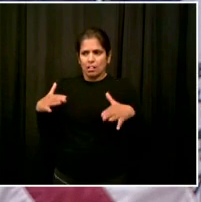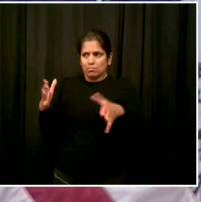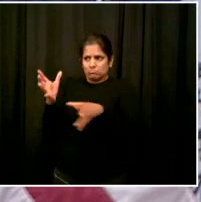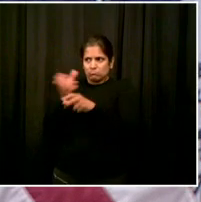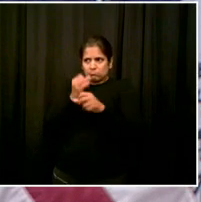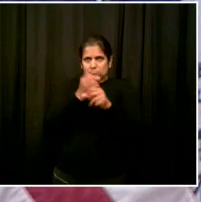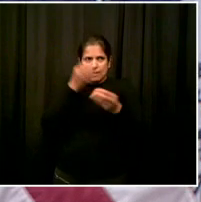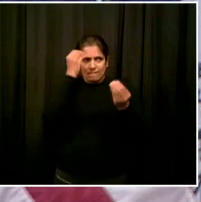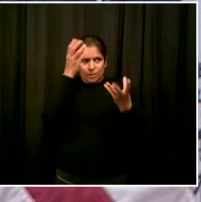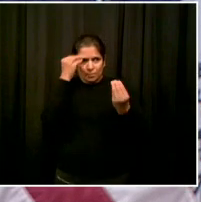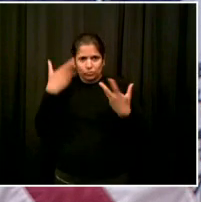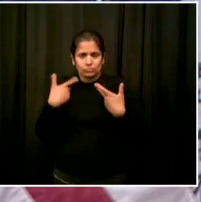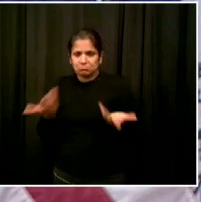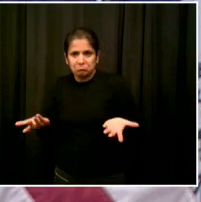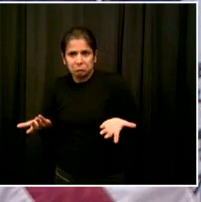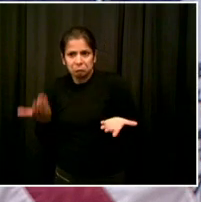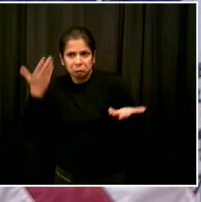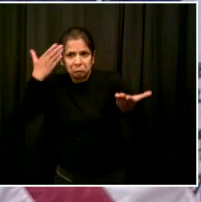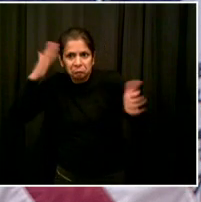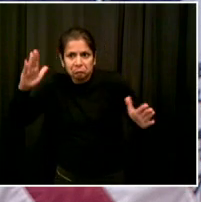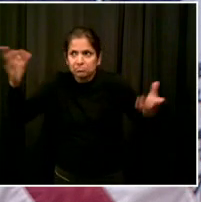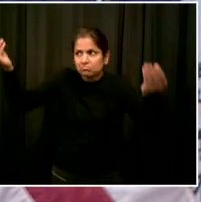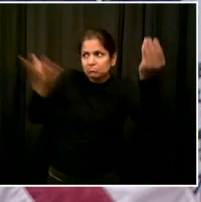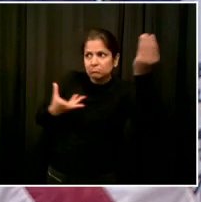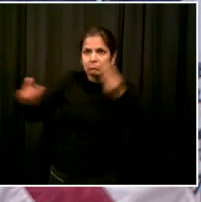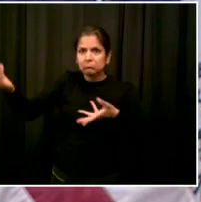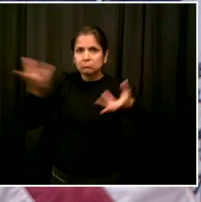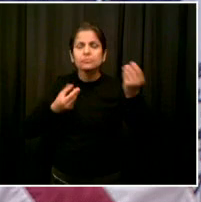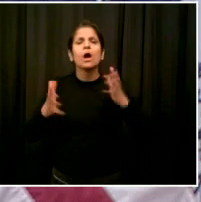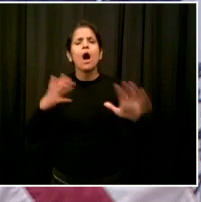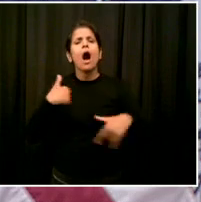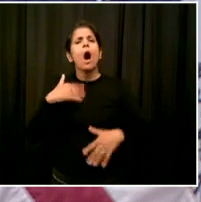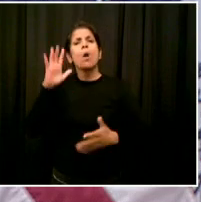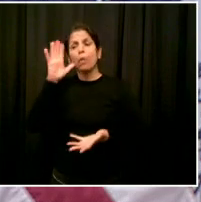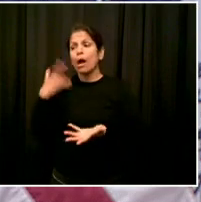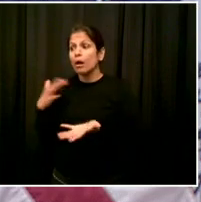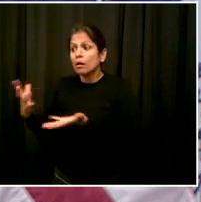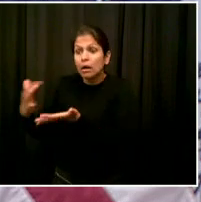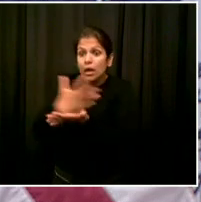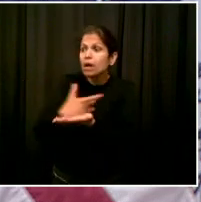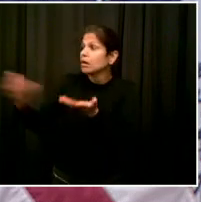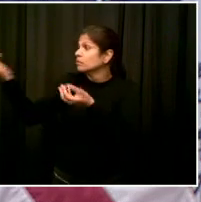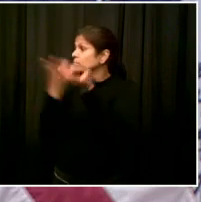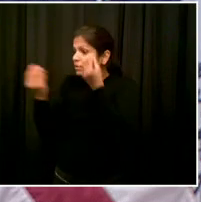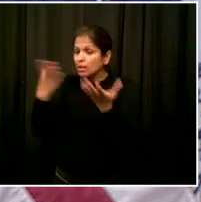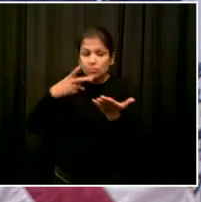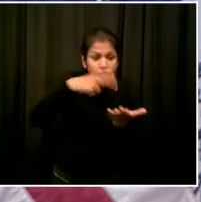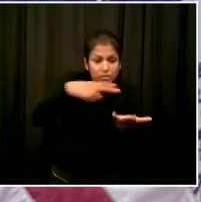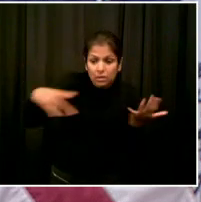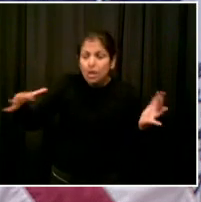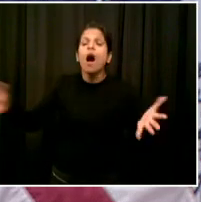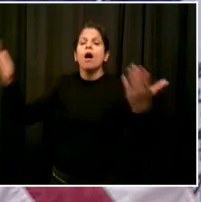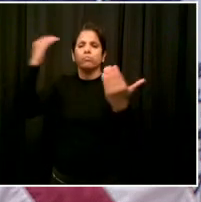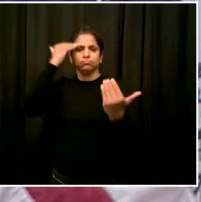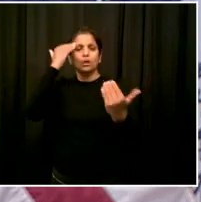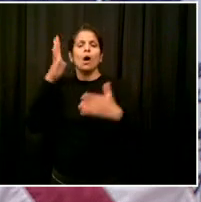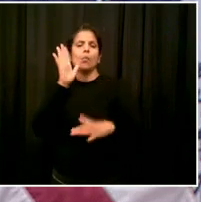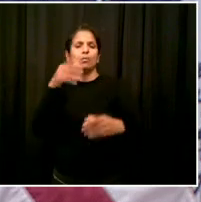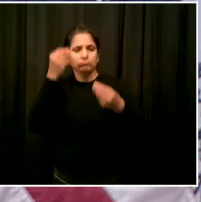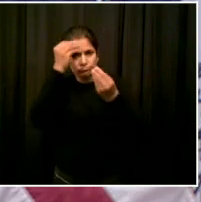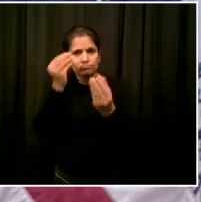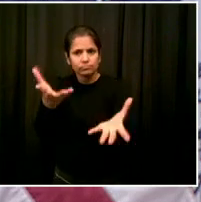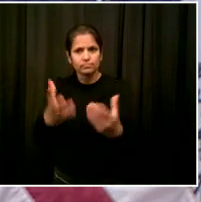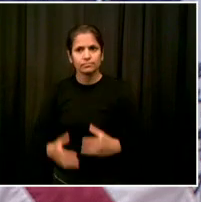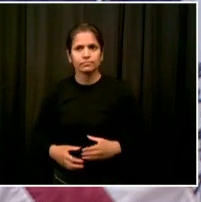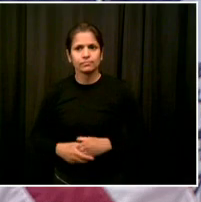think it can't do the work the way it's constituted. We need a modern agency. I think it should be a mayoral agency like